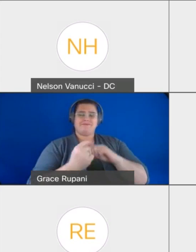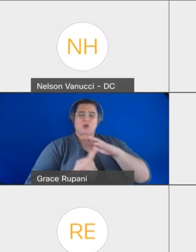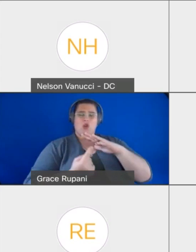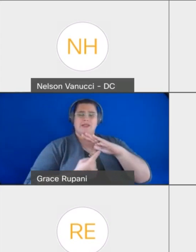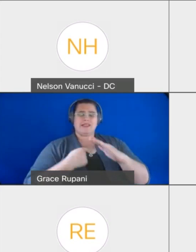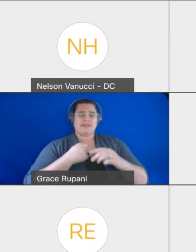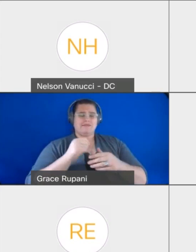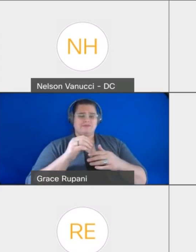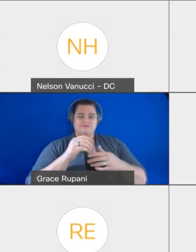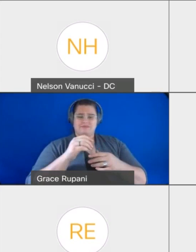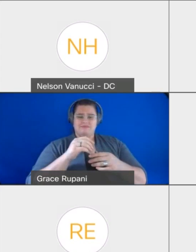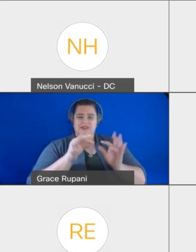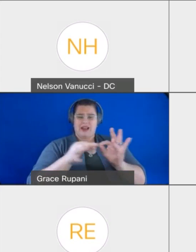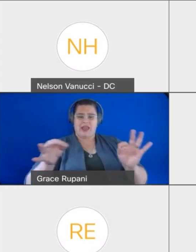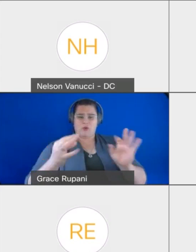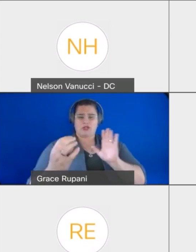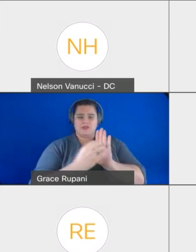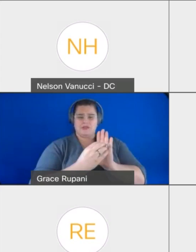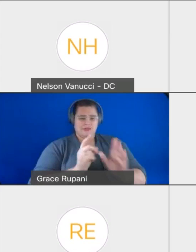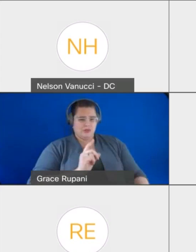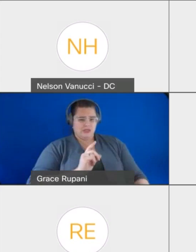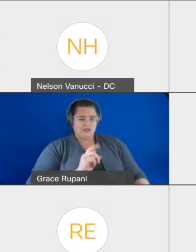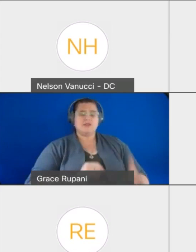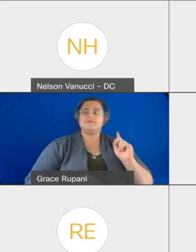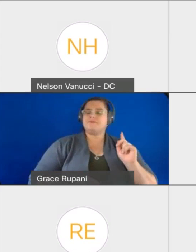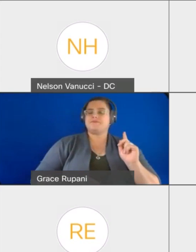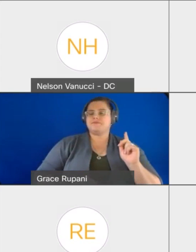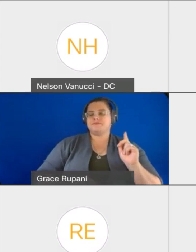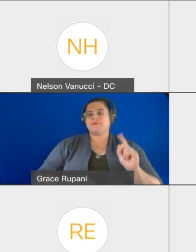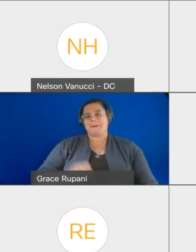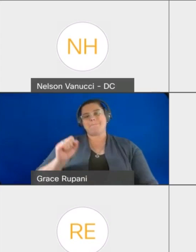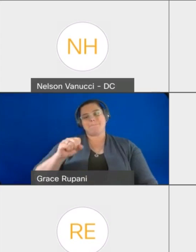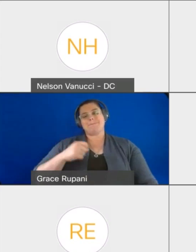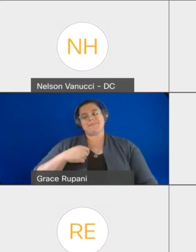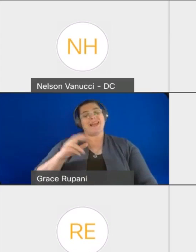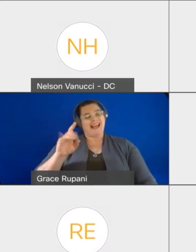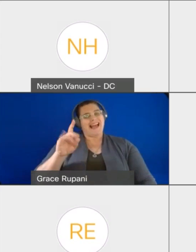that DC Health is looking at? Sure. So actually, I did anticipate this question